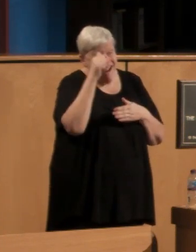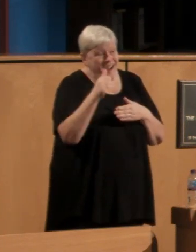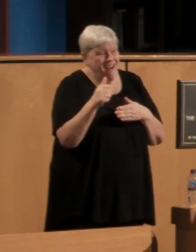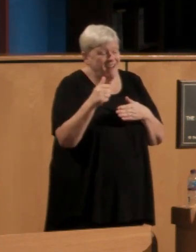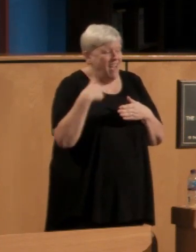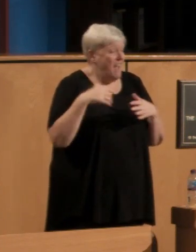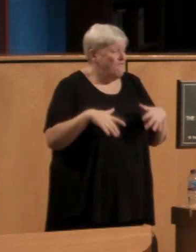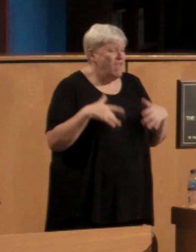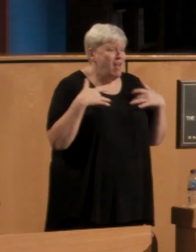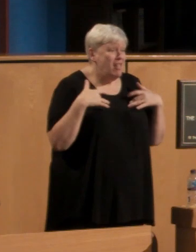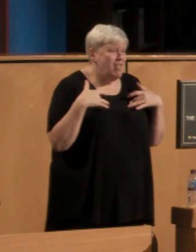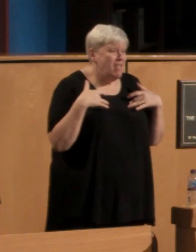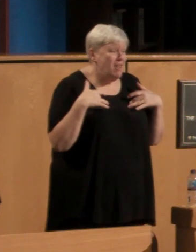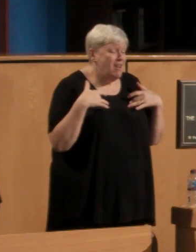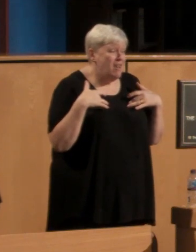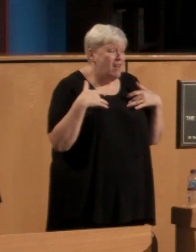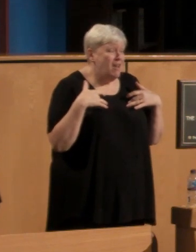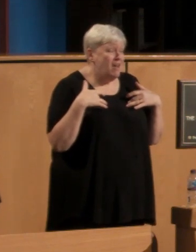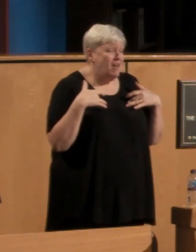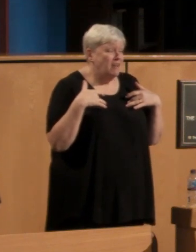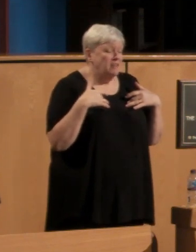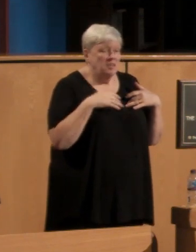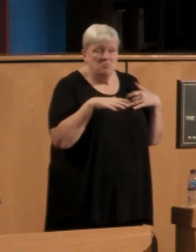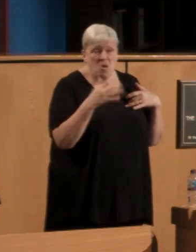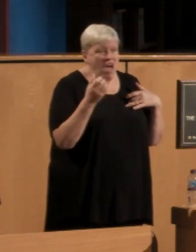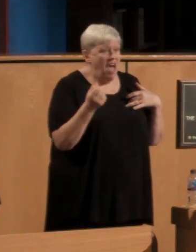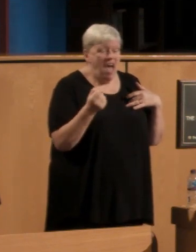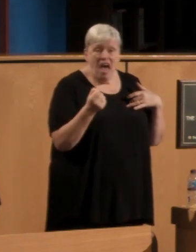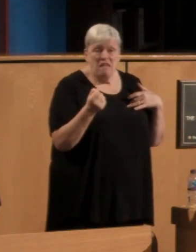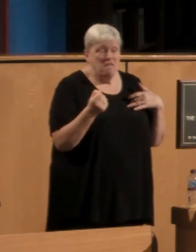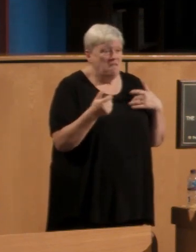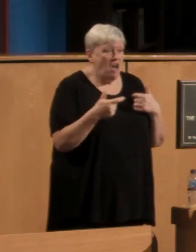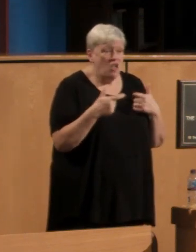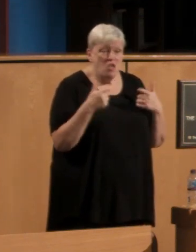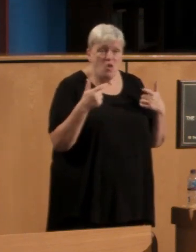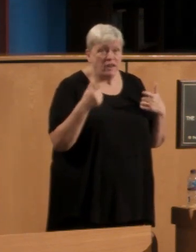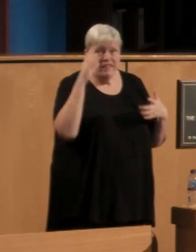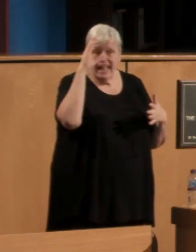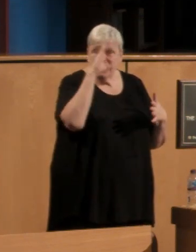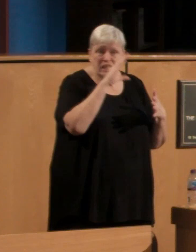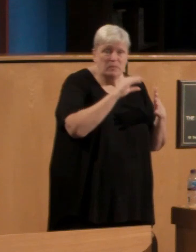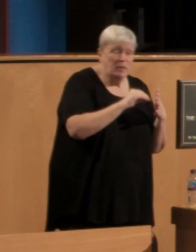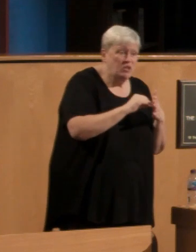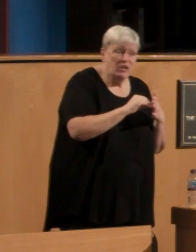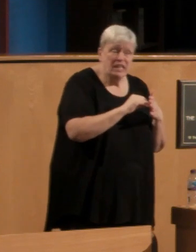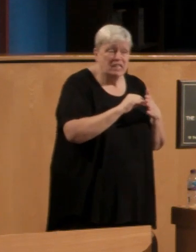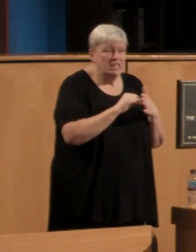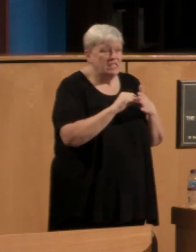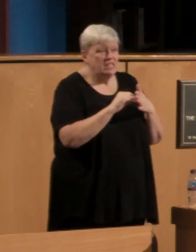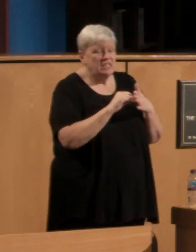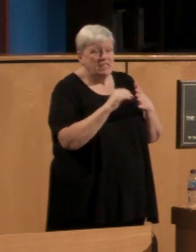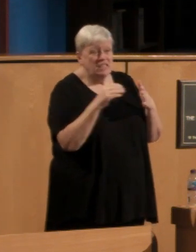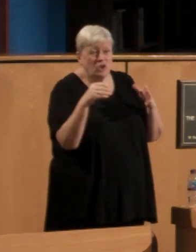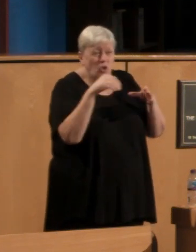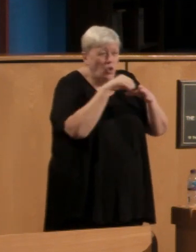feel that I don't have a lot of the experiences and